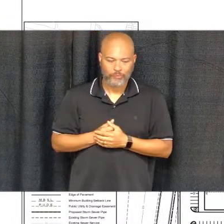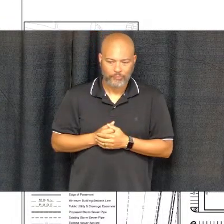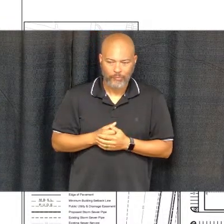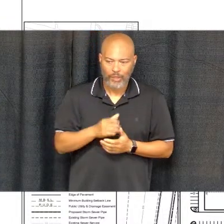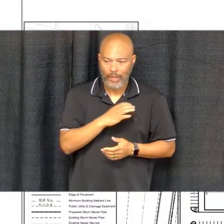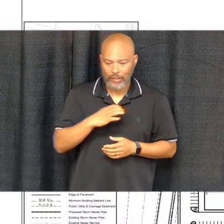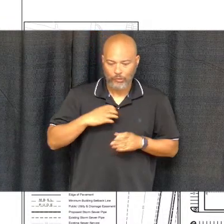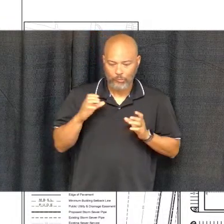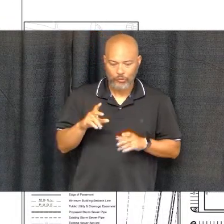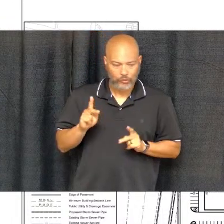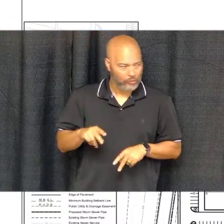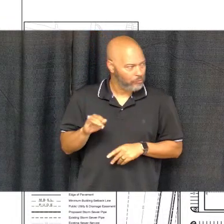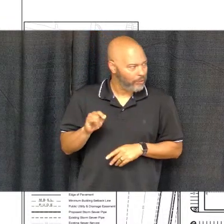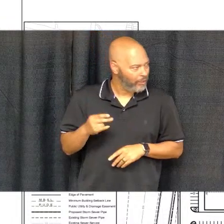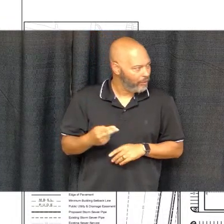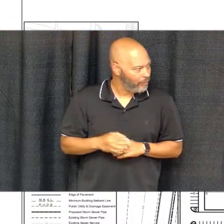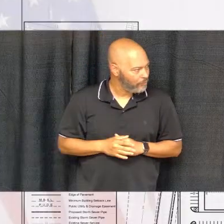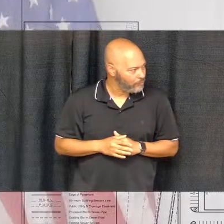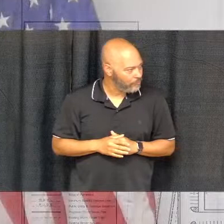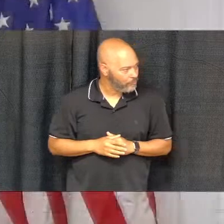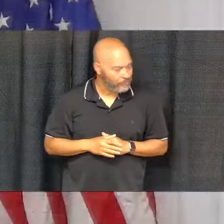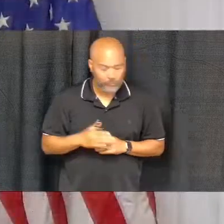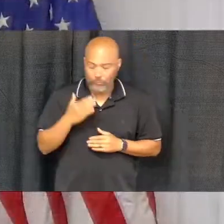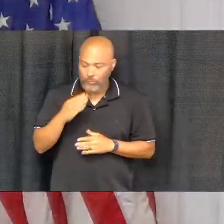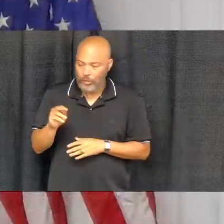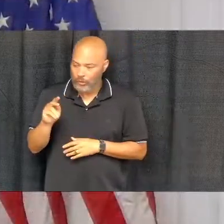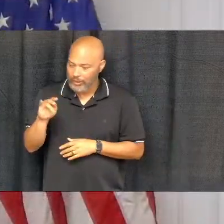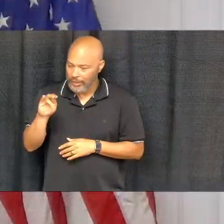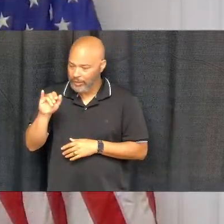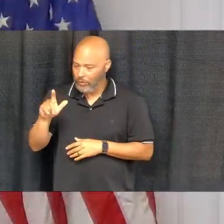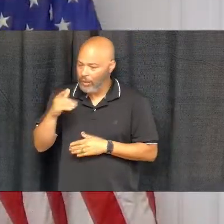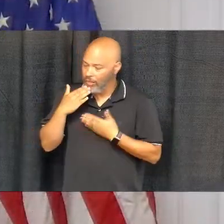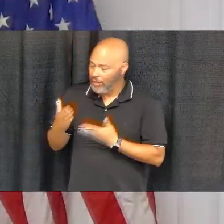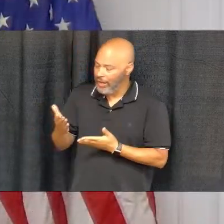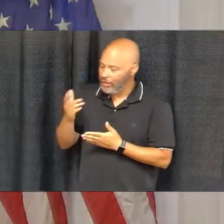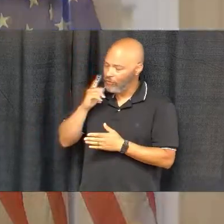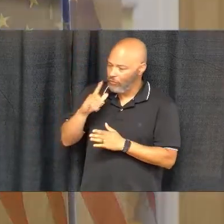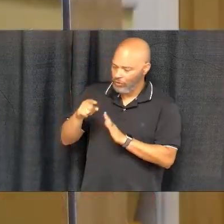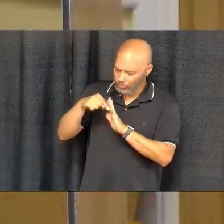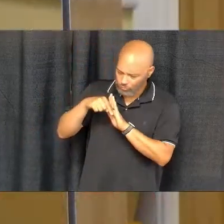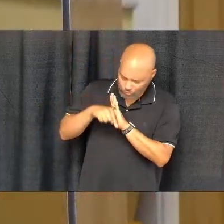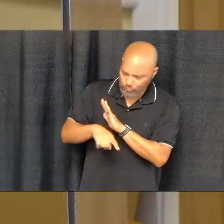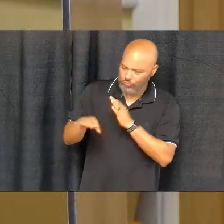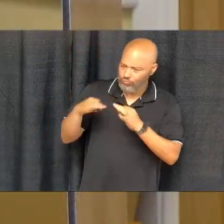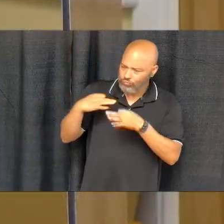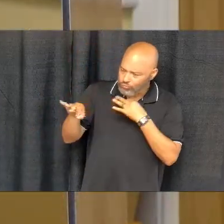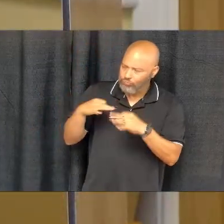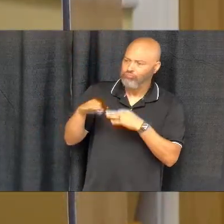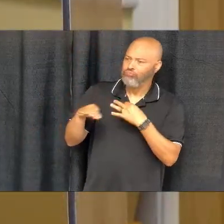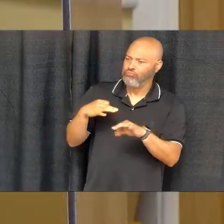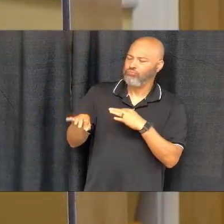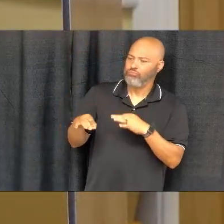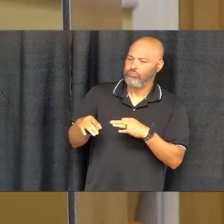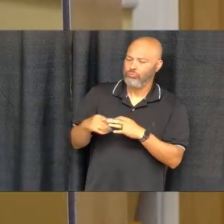Councilperson Smith, you're recognized. Thank you, Mayor. Mr. Tindall, thank you for such a thorough